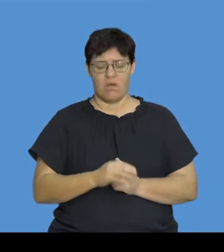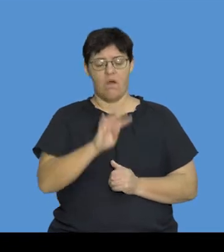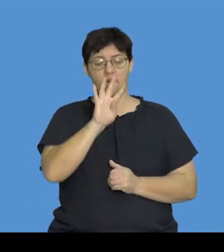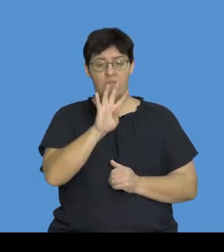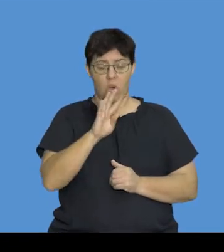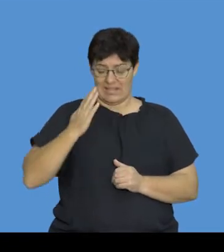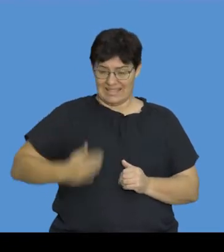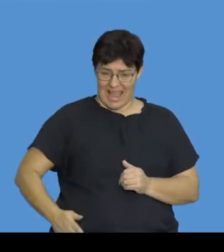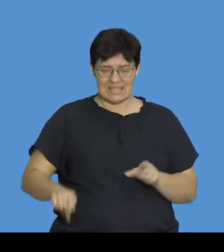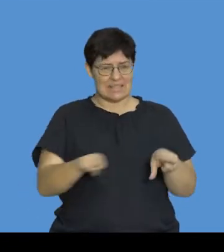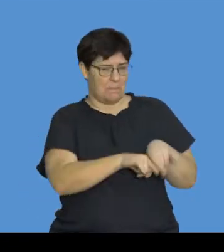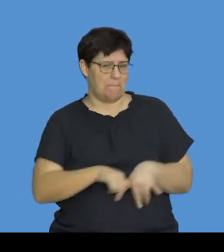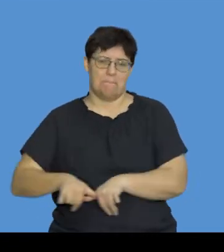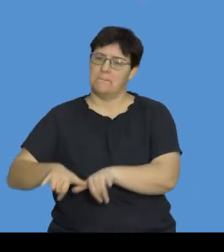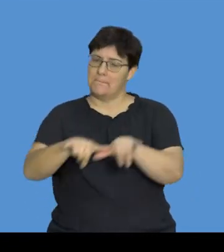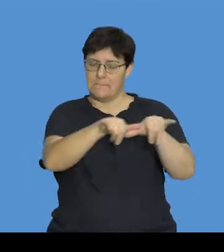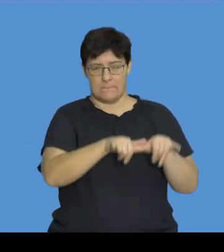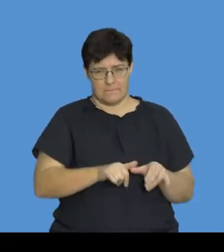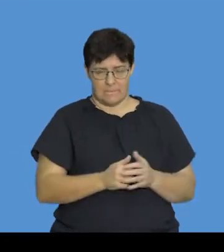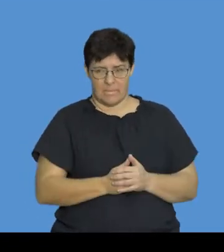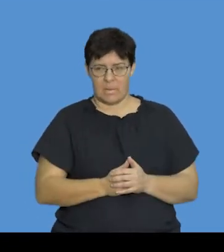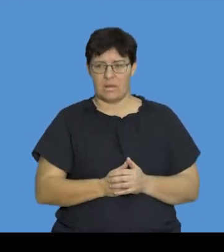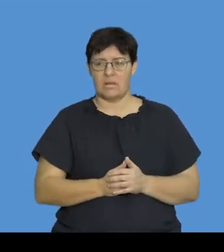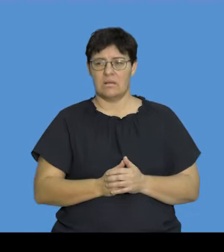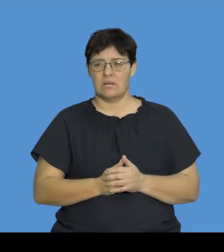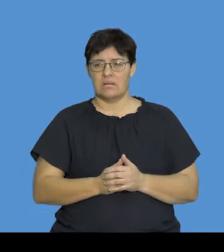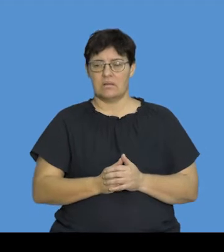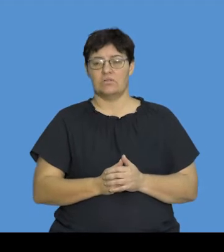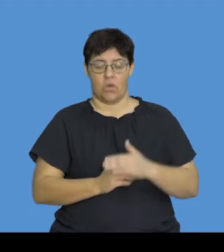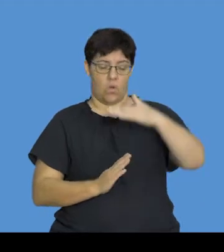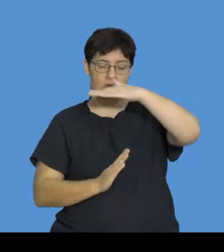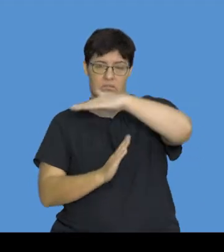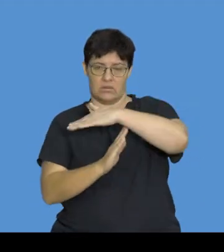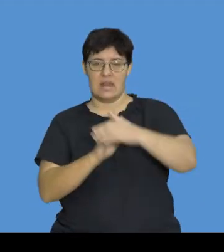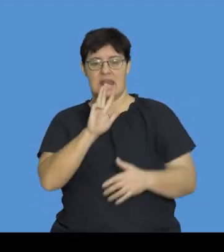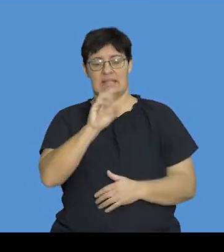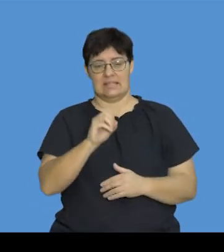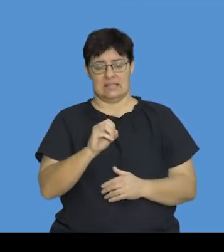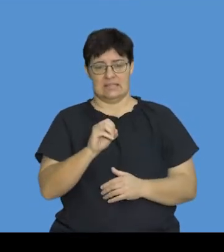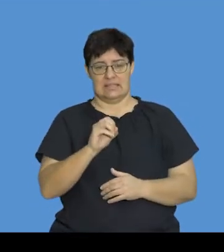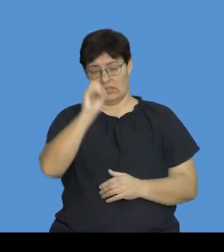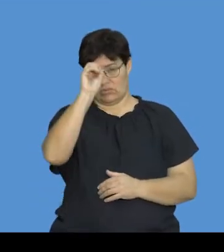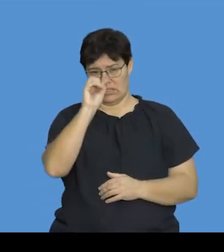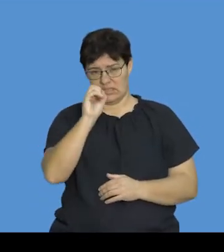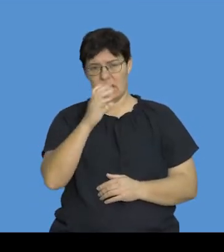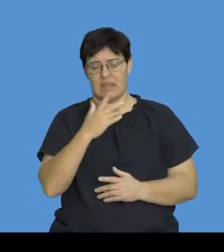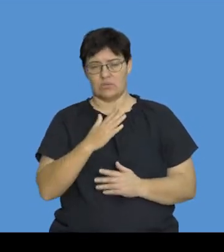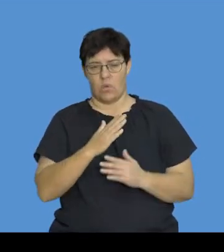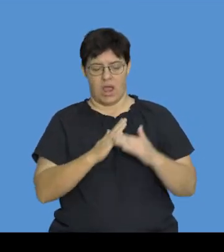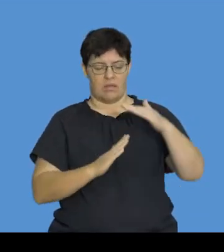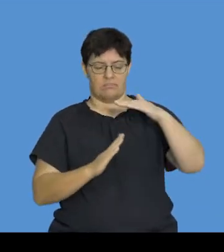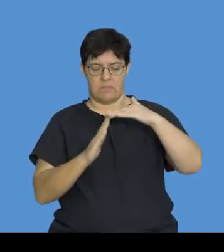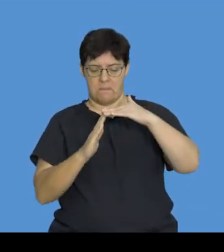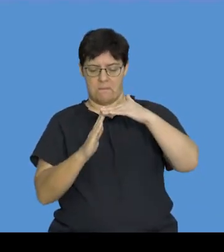4 equal sides, and then the adjacent sides are perpendicular to each other. Hence, I showed you the 90